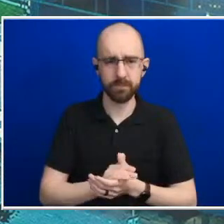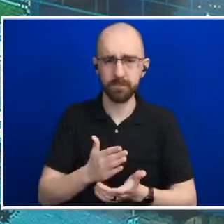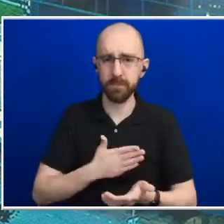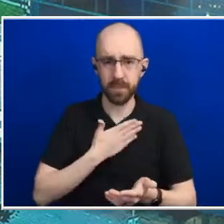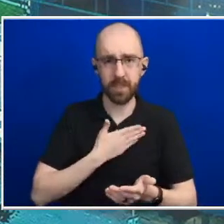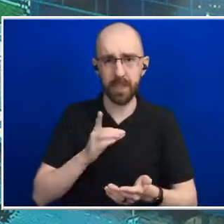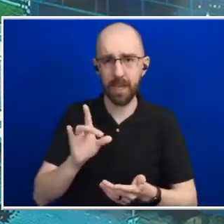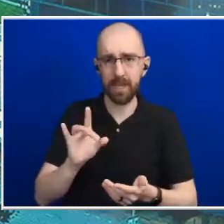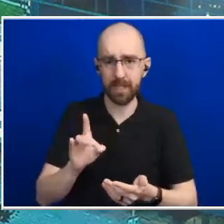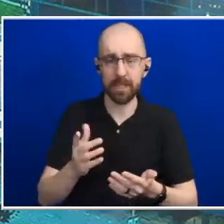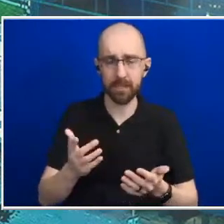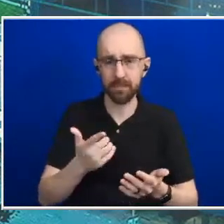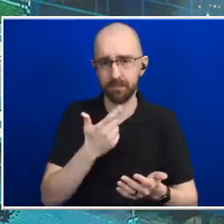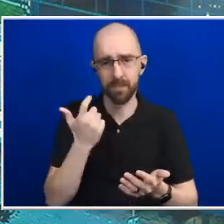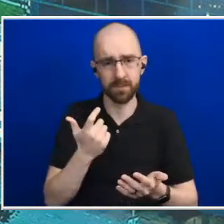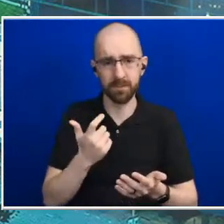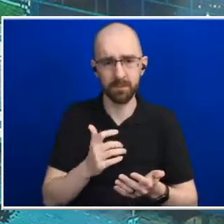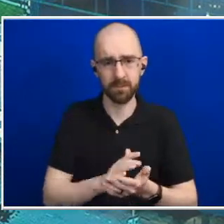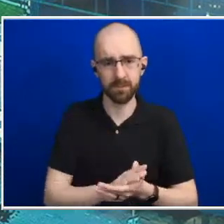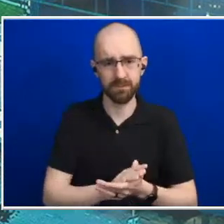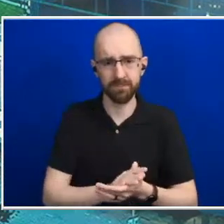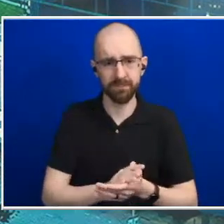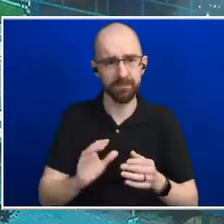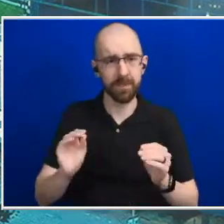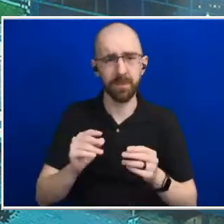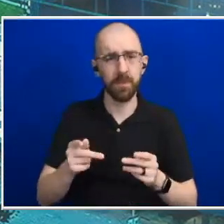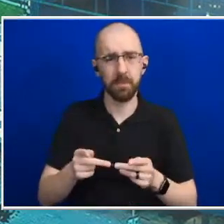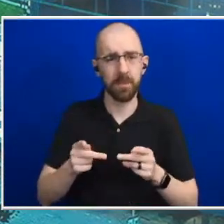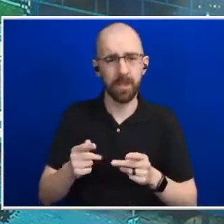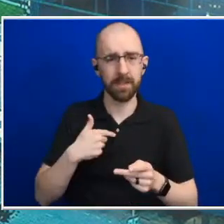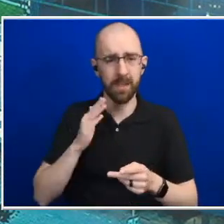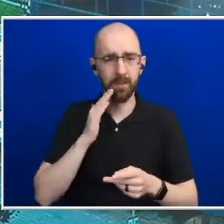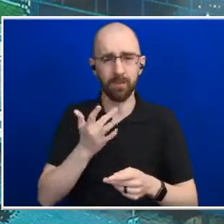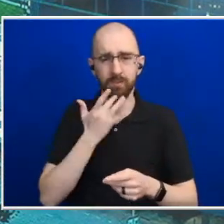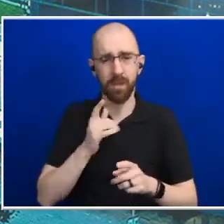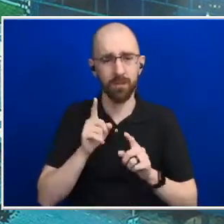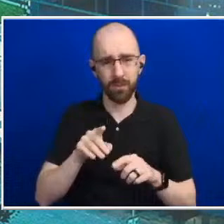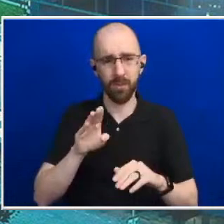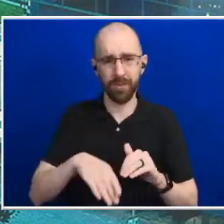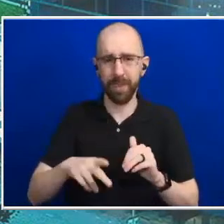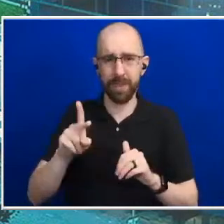because there's no place that I'd rather be than at KU.